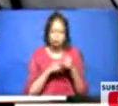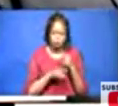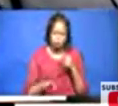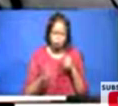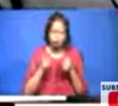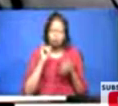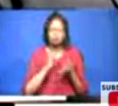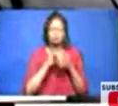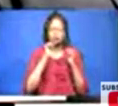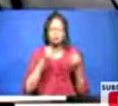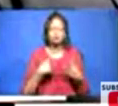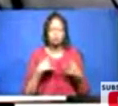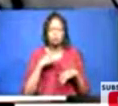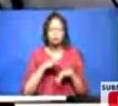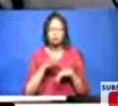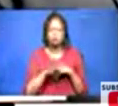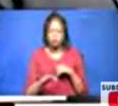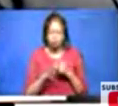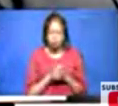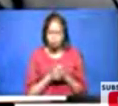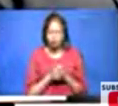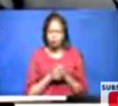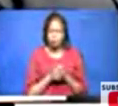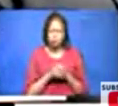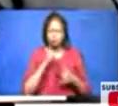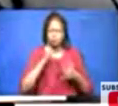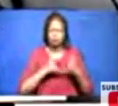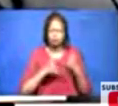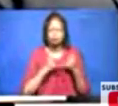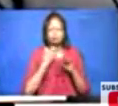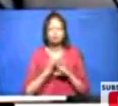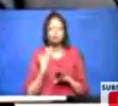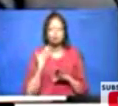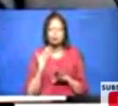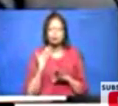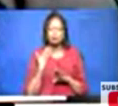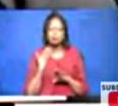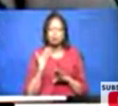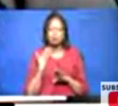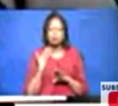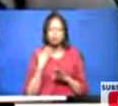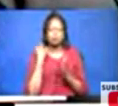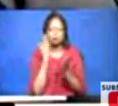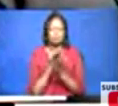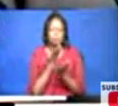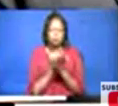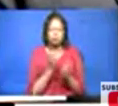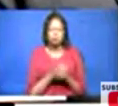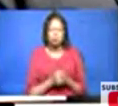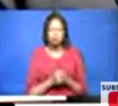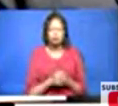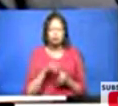that we can have our early morning entertainment before the arrival of the